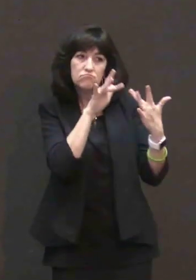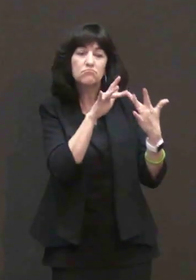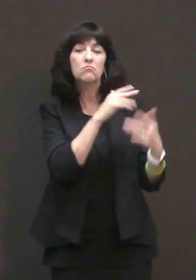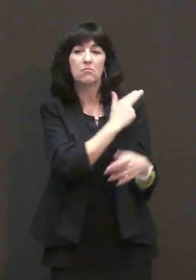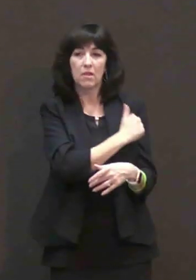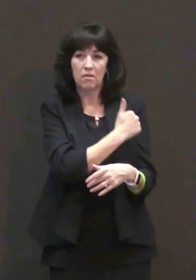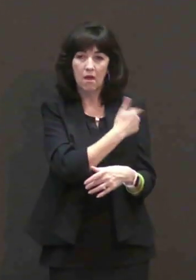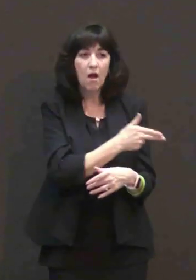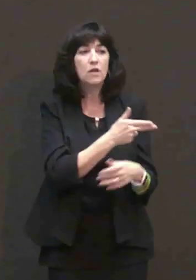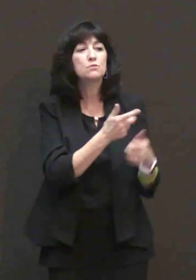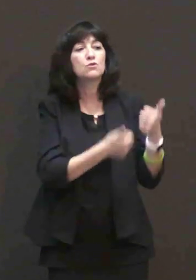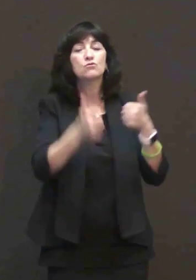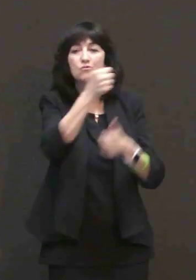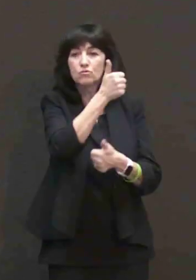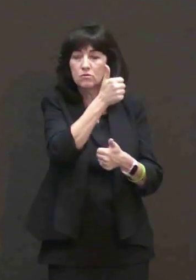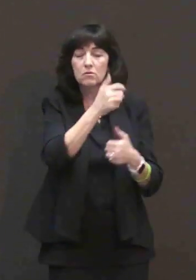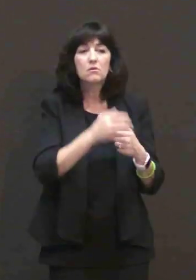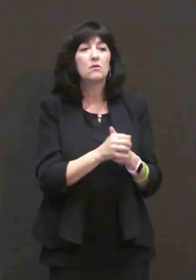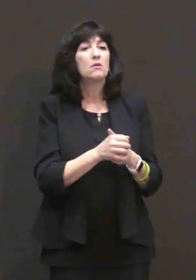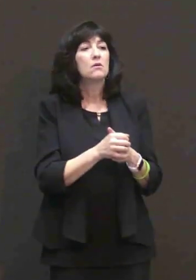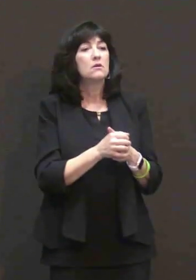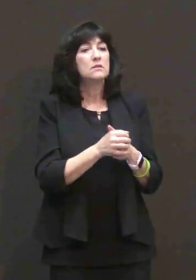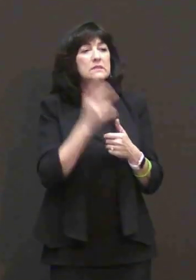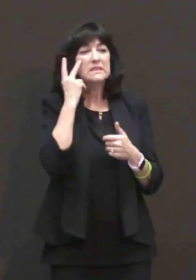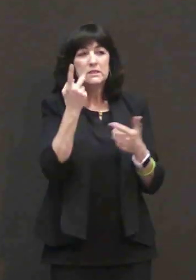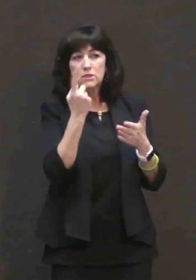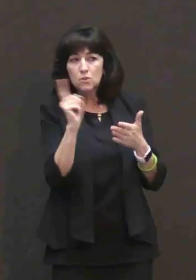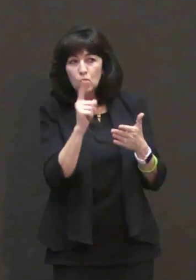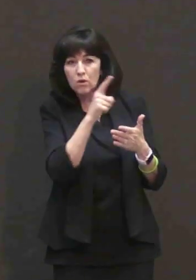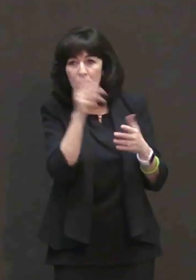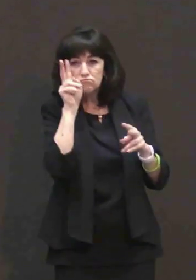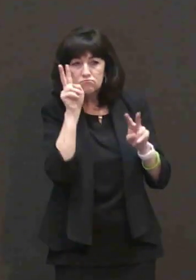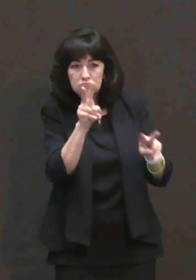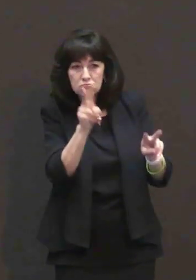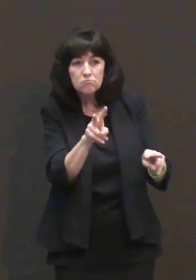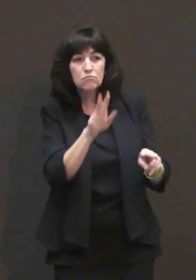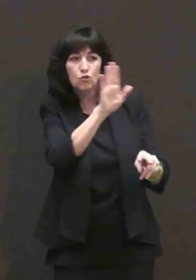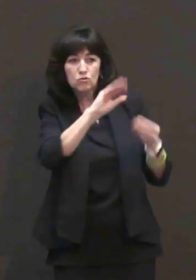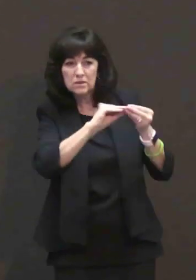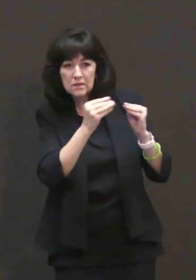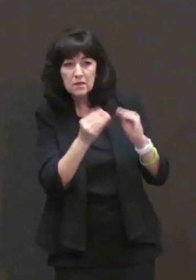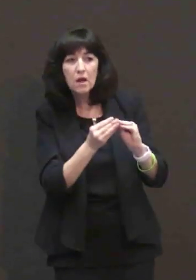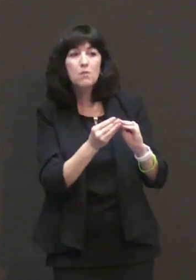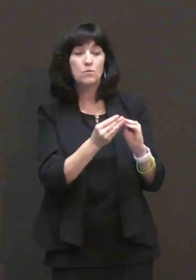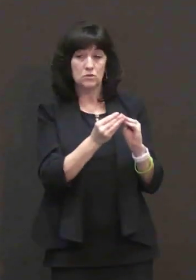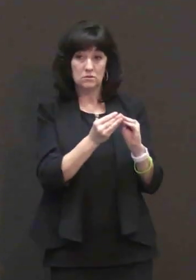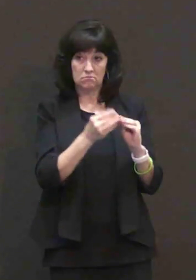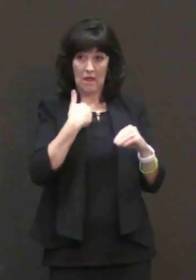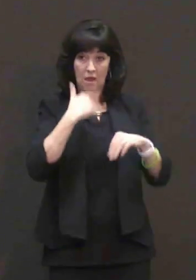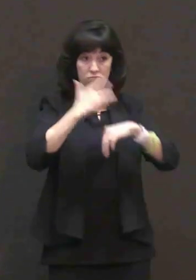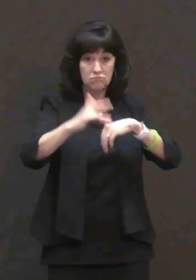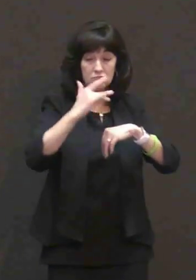on, making sure we understand where they're at, what they are anticipating, and if there's any shortfalls. We are working with them